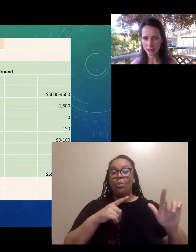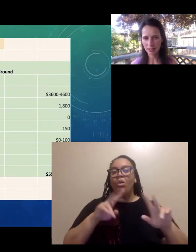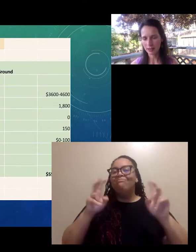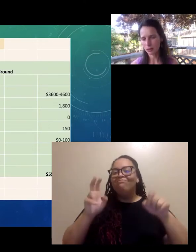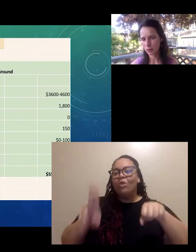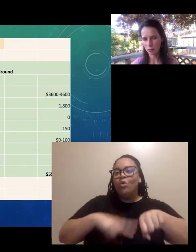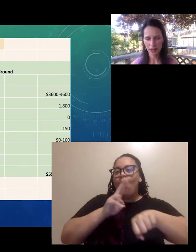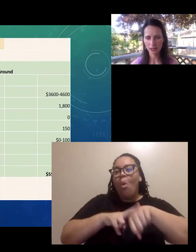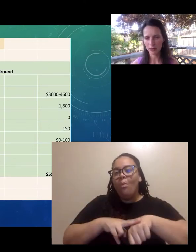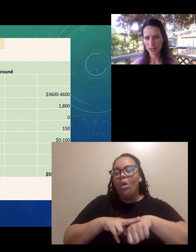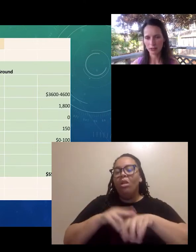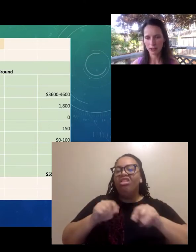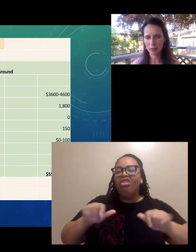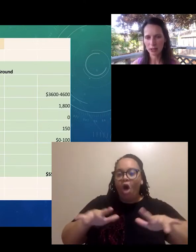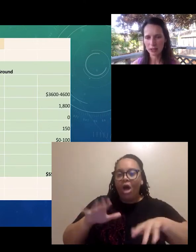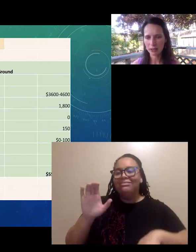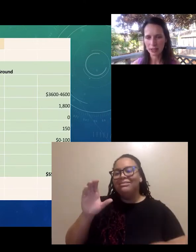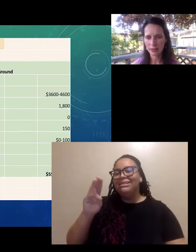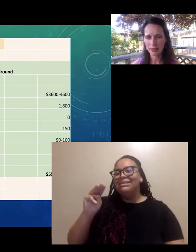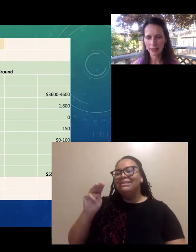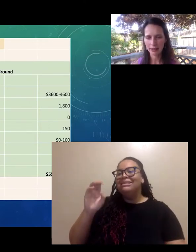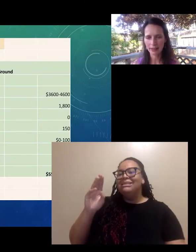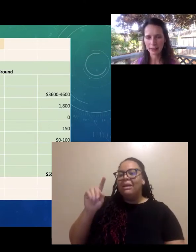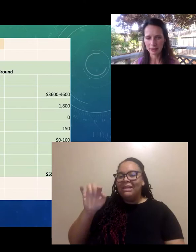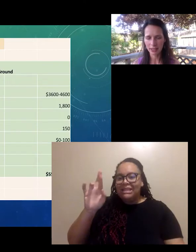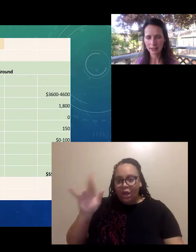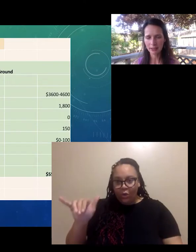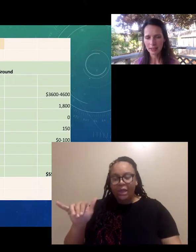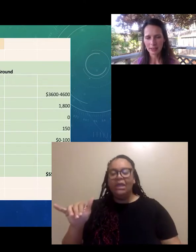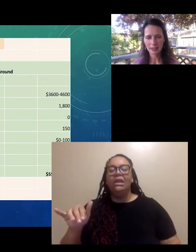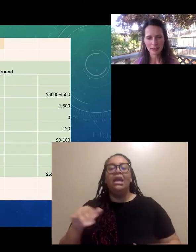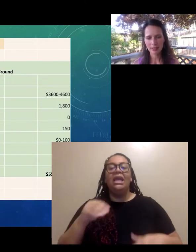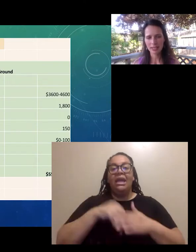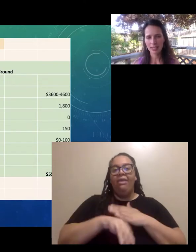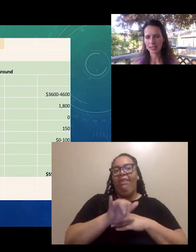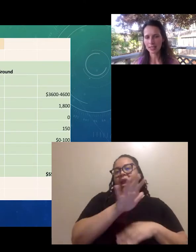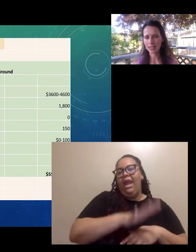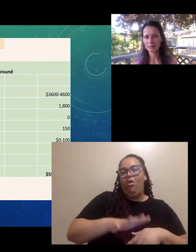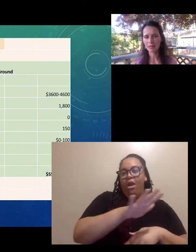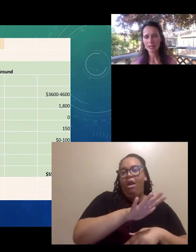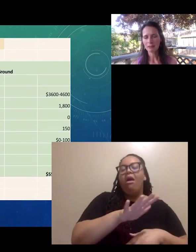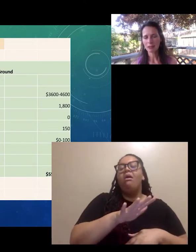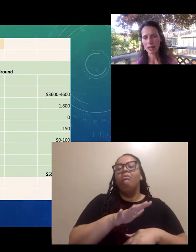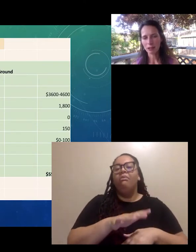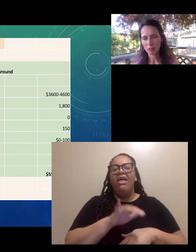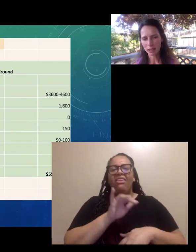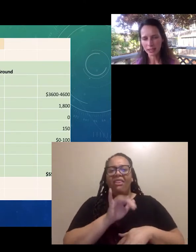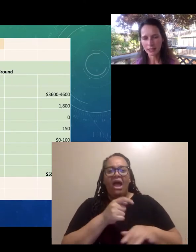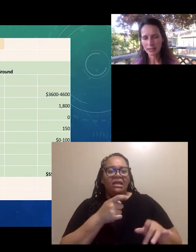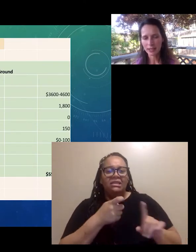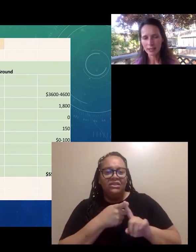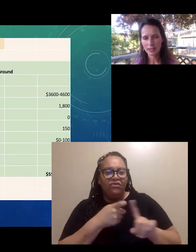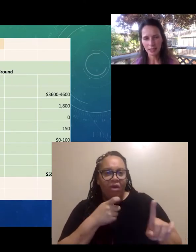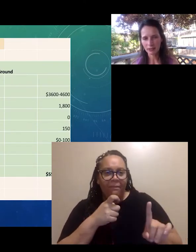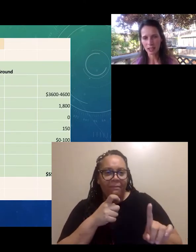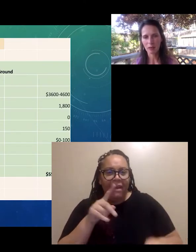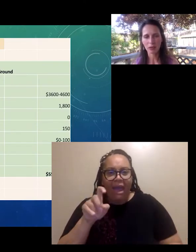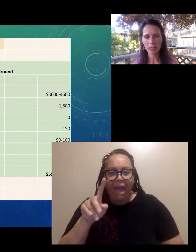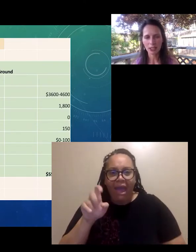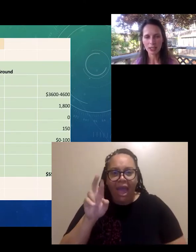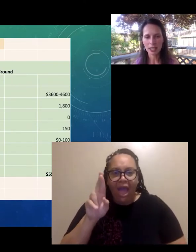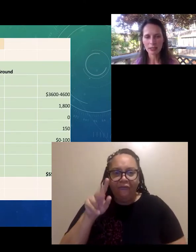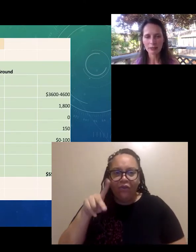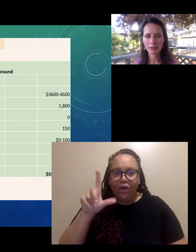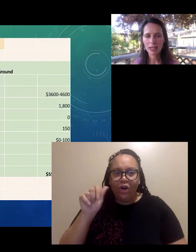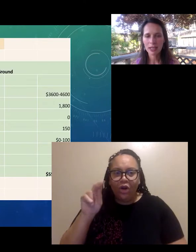cemetery, you know, the price range for a burial in that area. And this is taken from Everplans, and it's kind of a